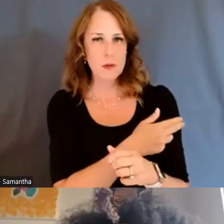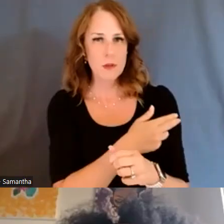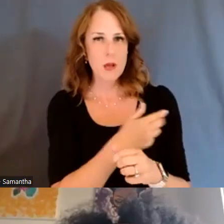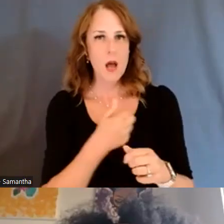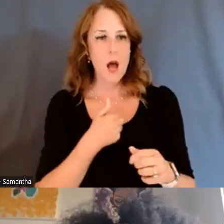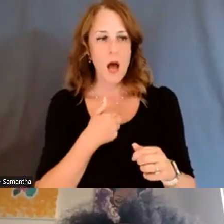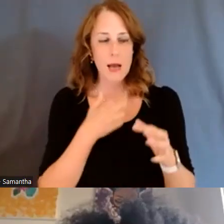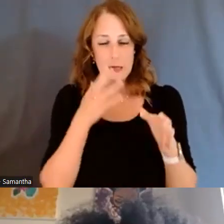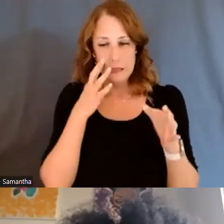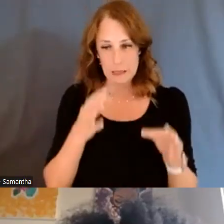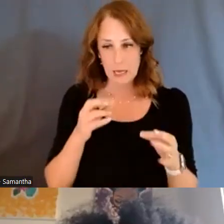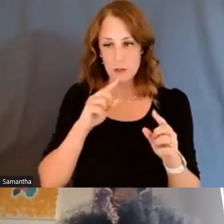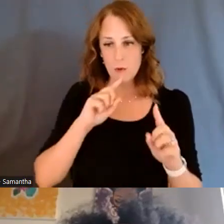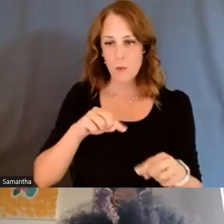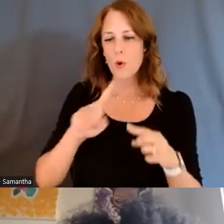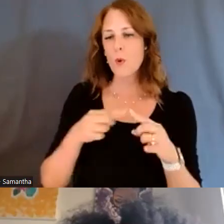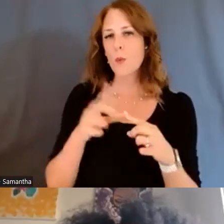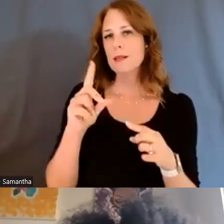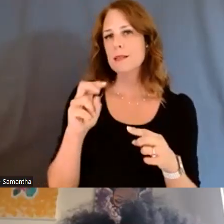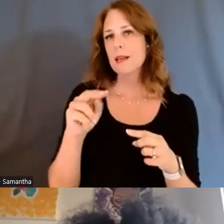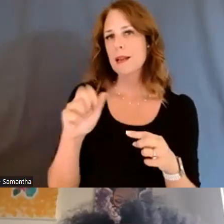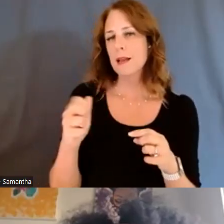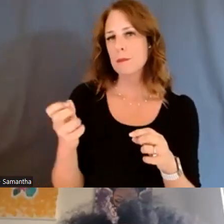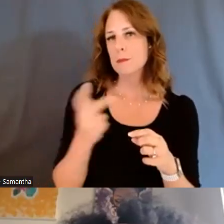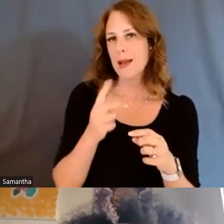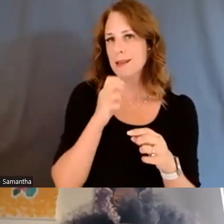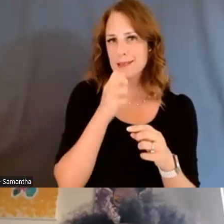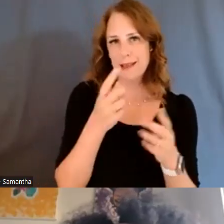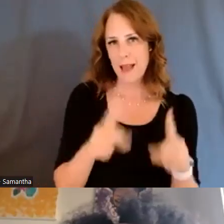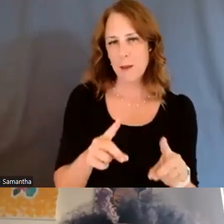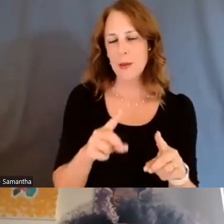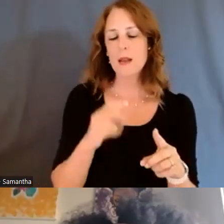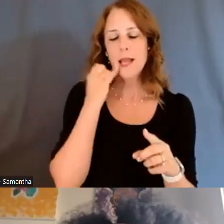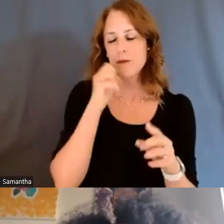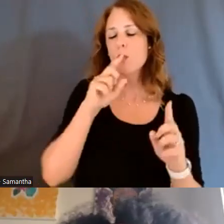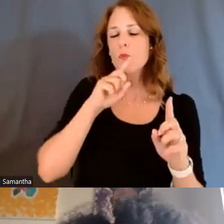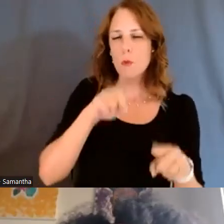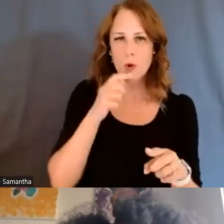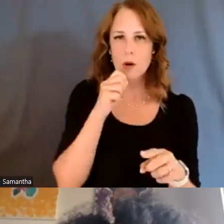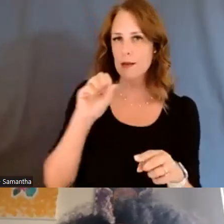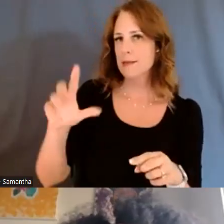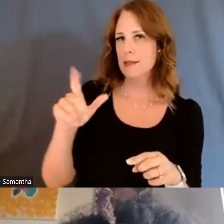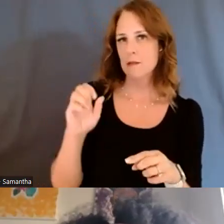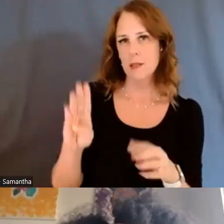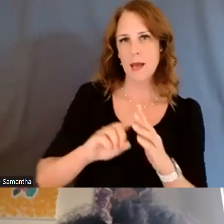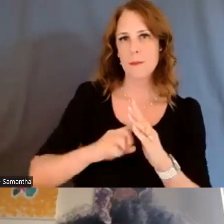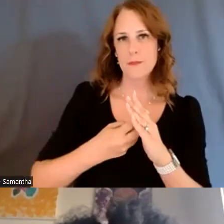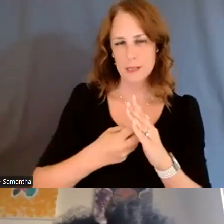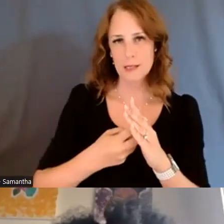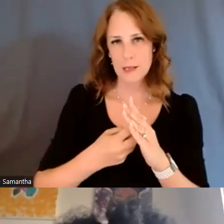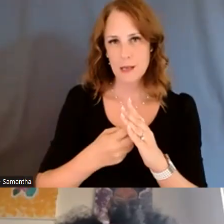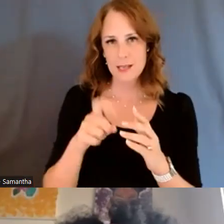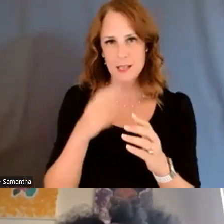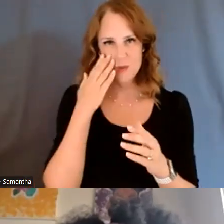report whenever the DNA comes back. And that's just really not an option. So that's probably one of the main things they need to